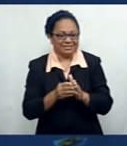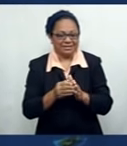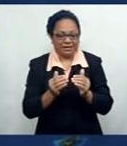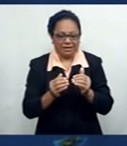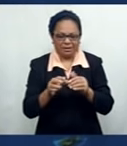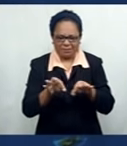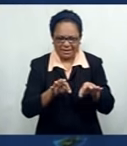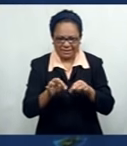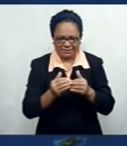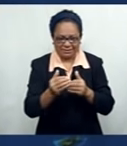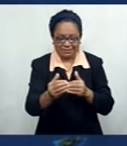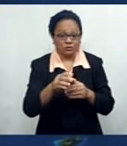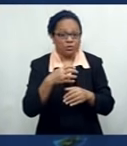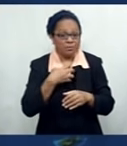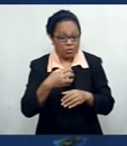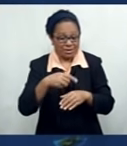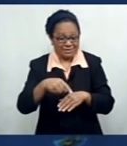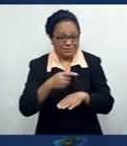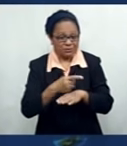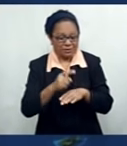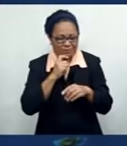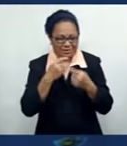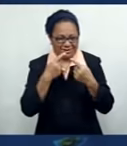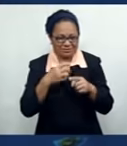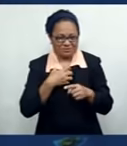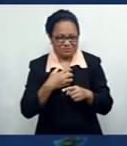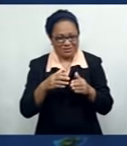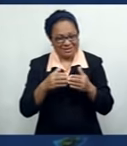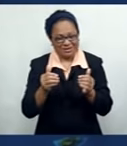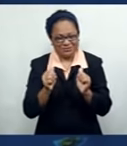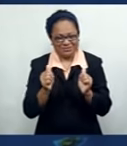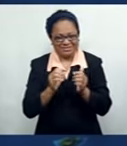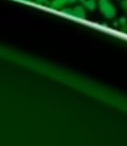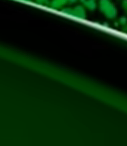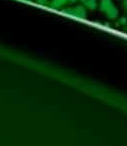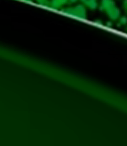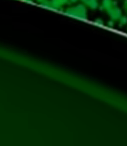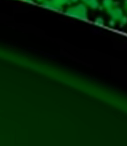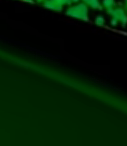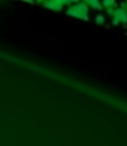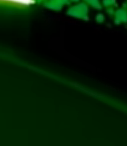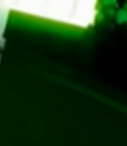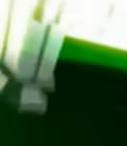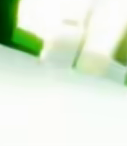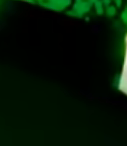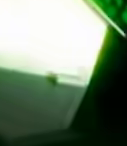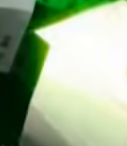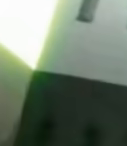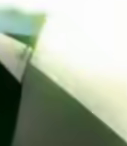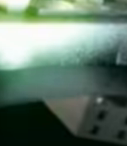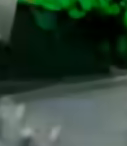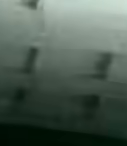have more on that during the week, but for now, that's all from HFC Bank. Vinaka.